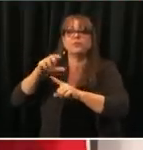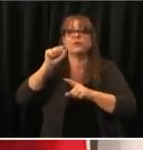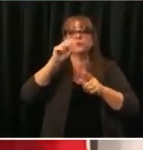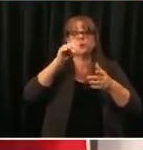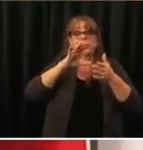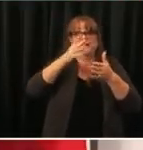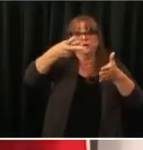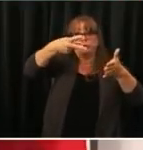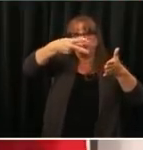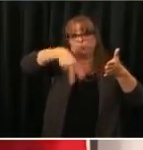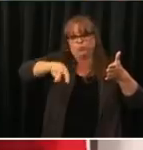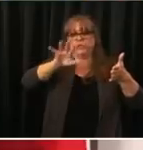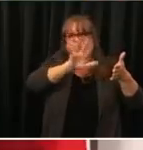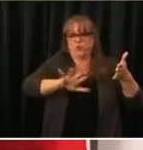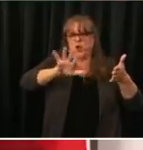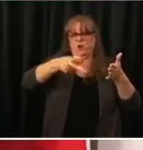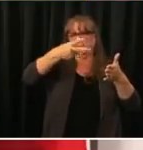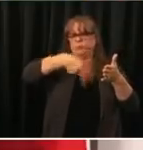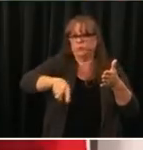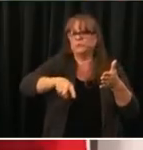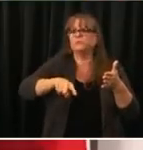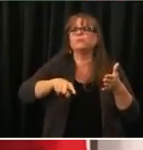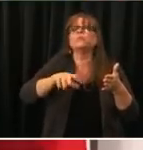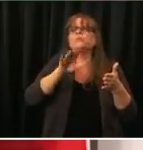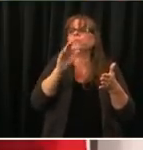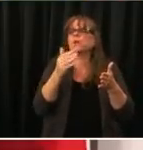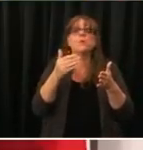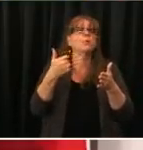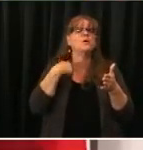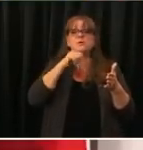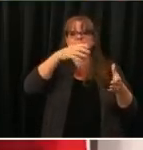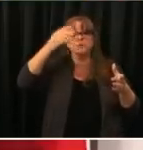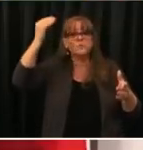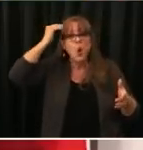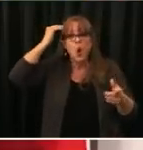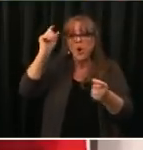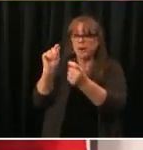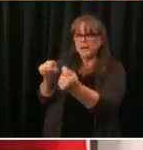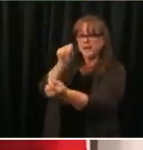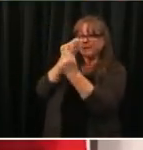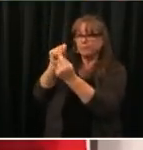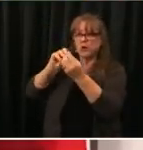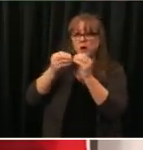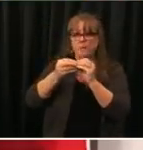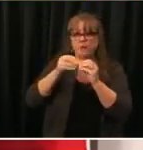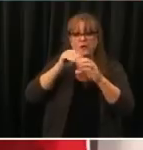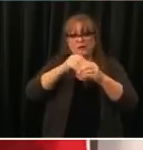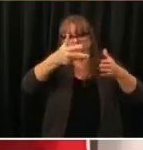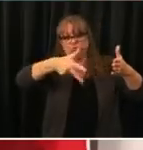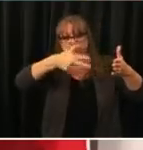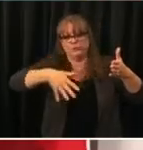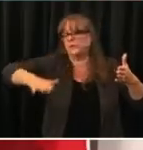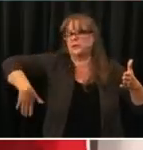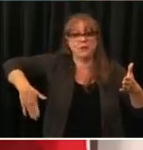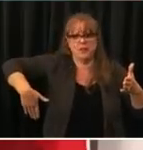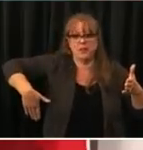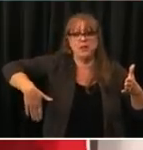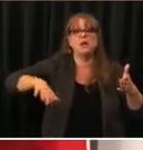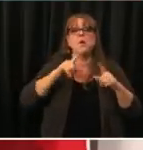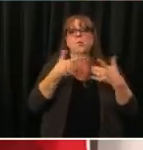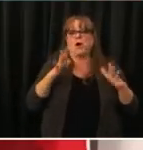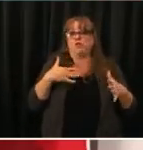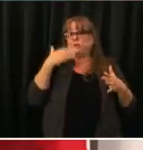difficulty operating more than a few weeks out is we always want to keep the size of the group that we're vaccinating roughly consistent